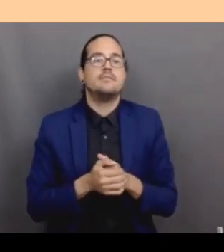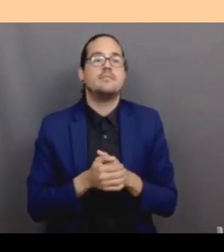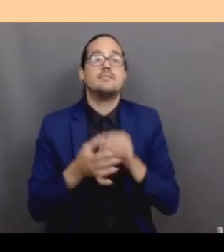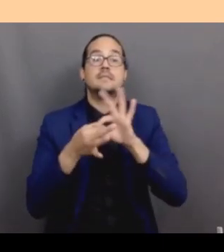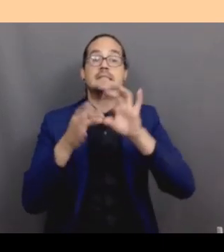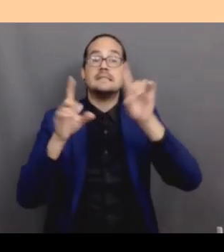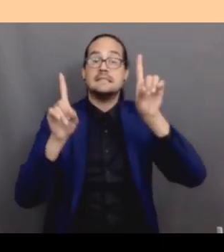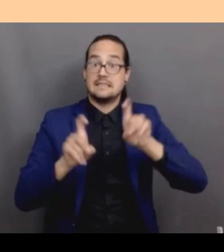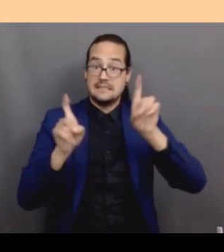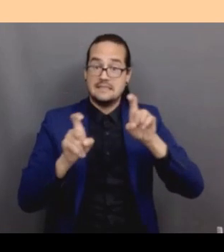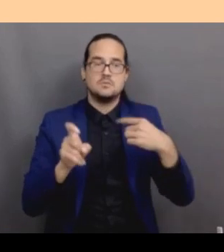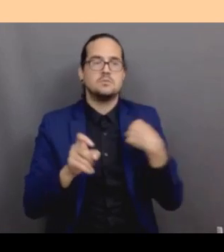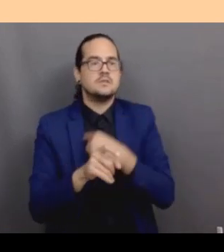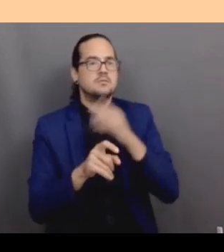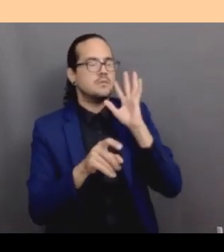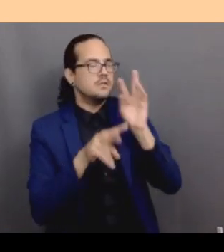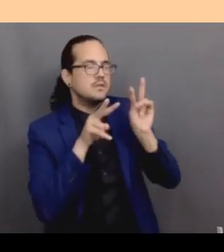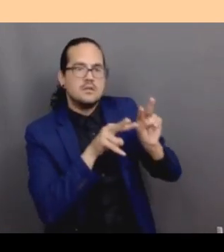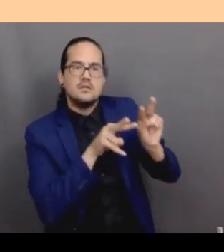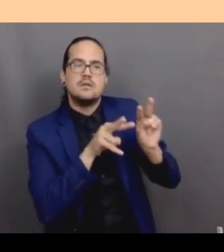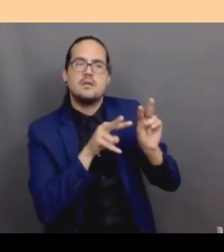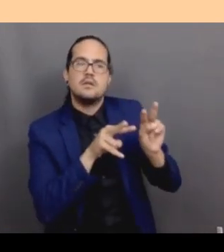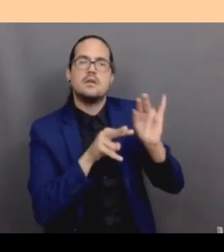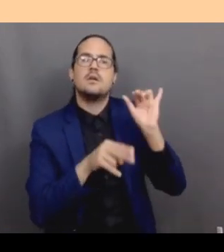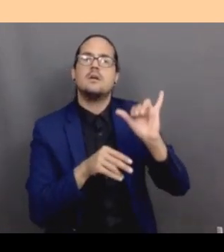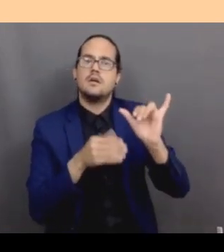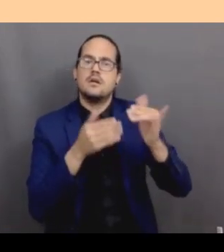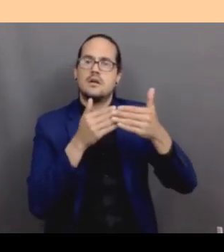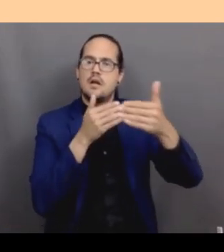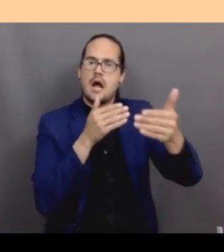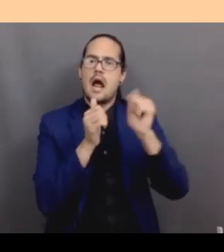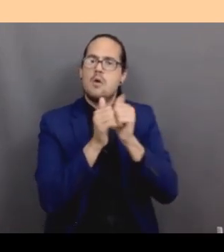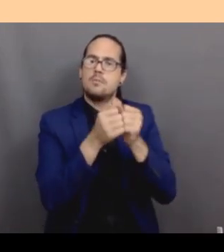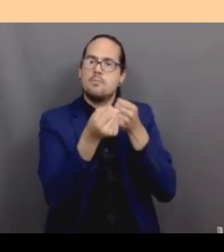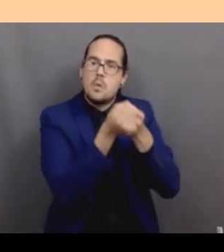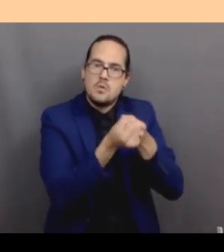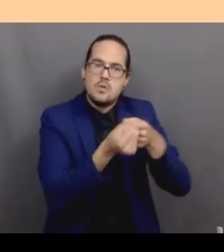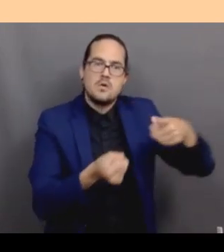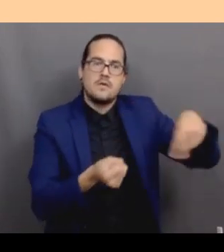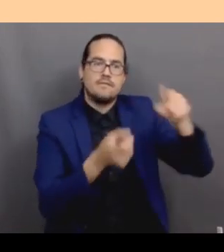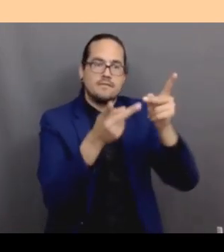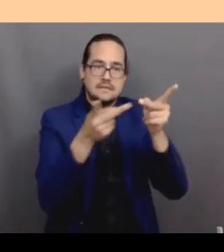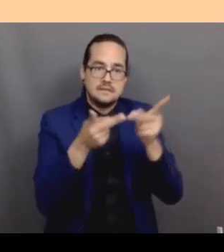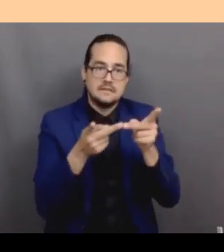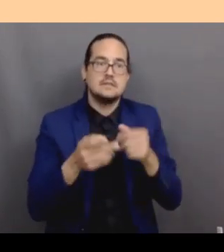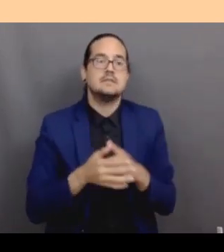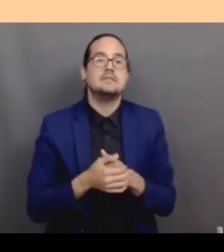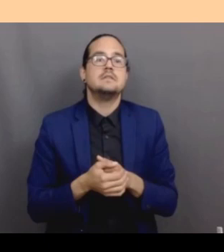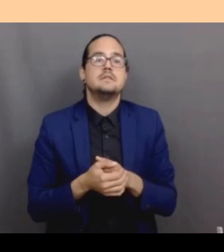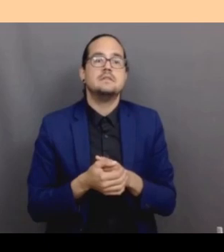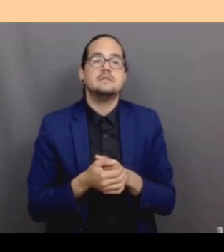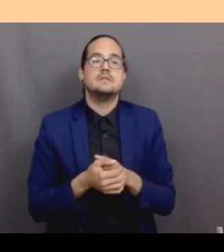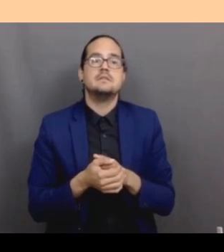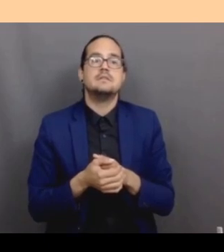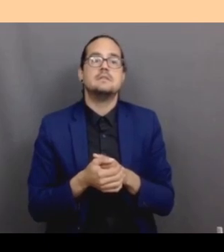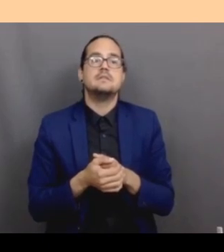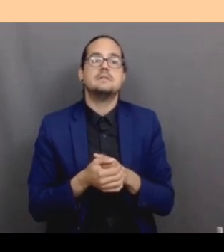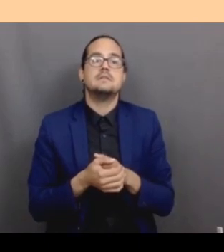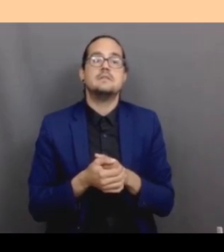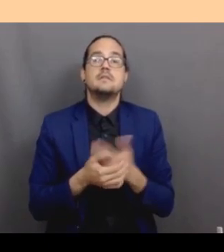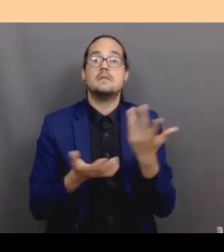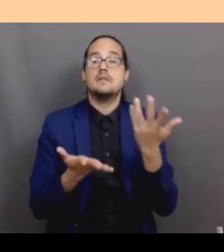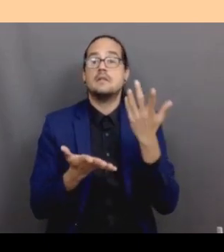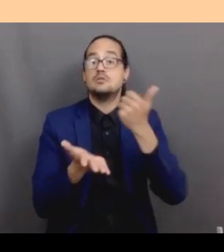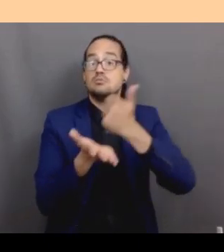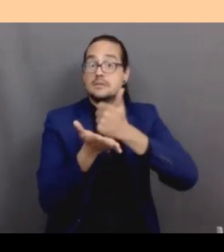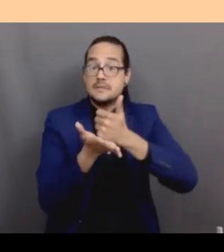and vaccinations and those things that can, again, make sure that when we do visit our most vulnerable communities, especially these